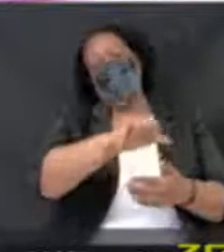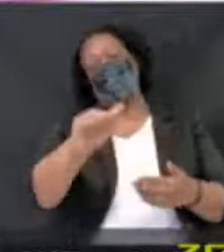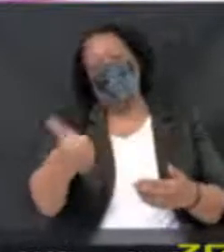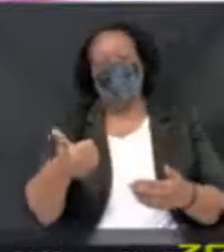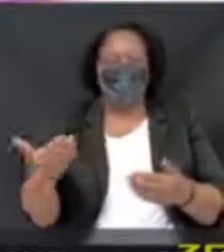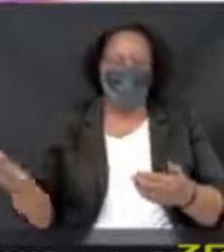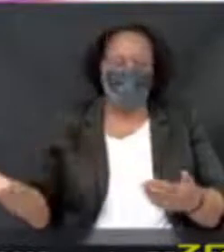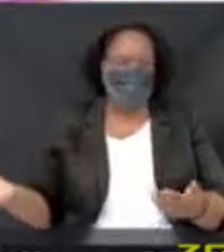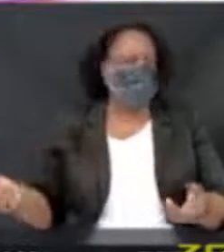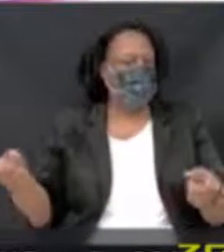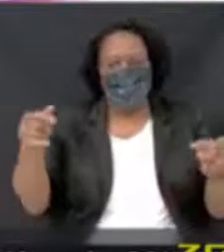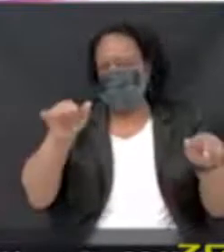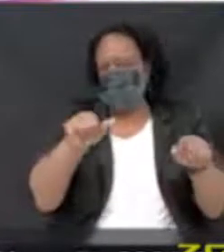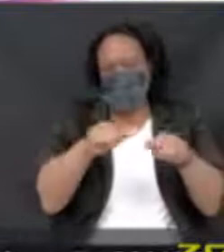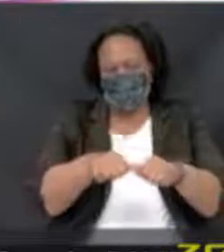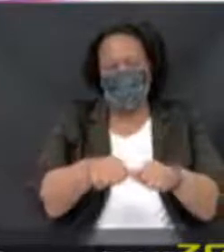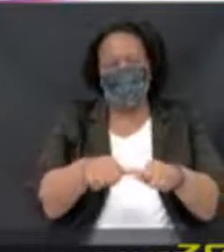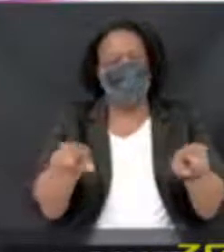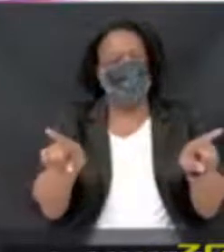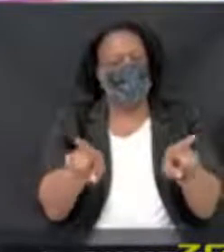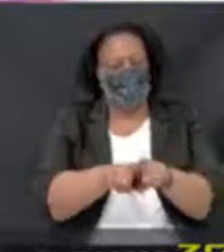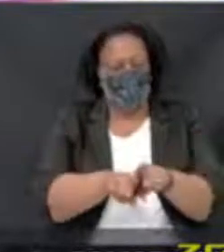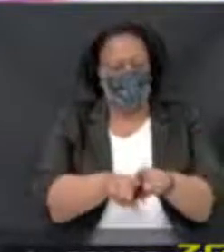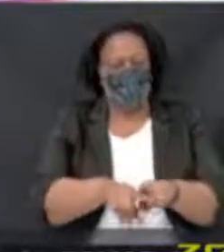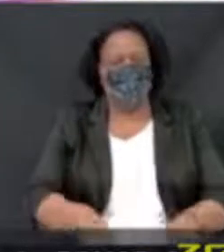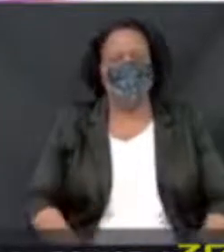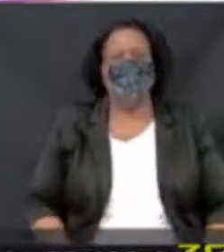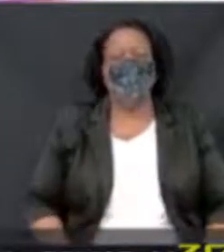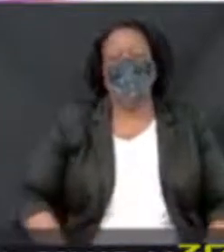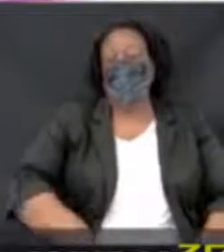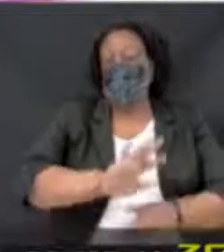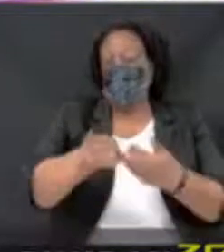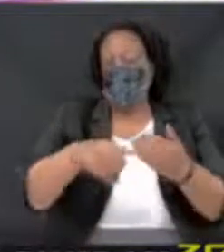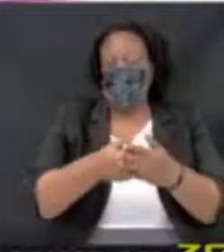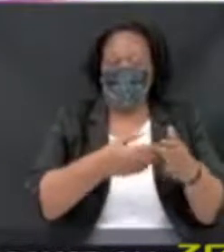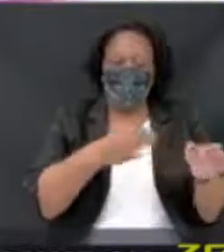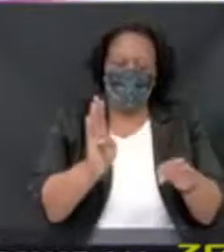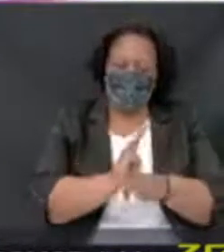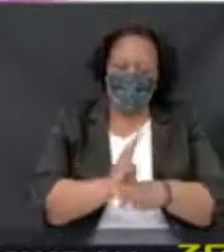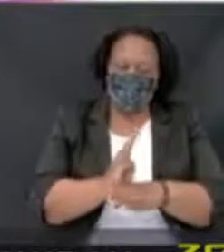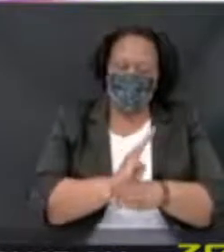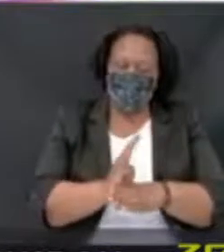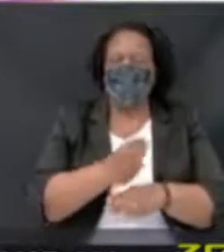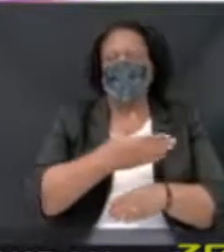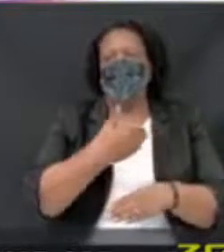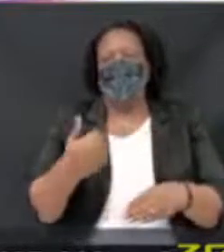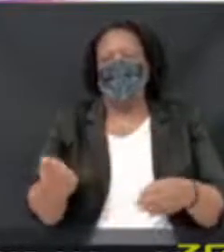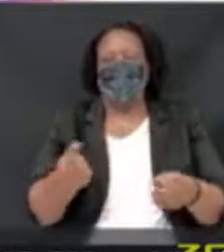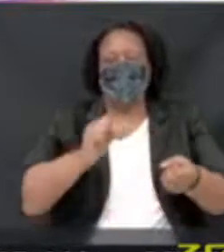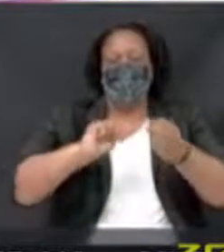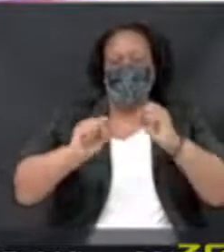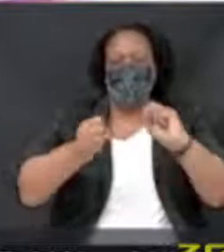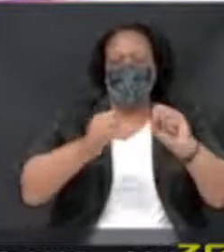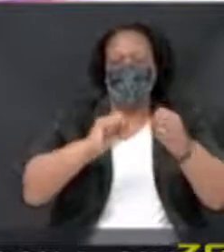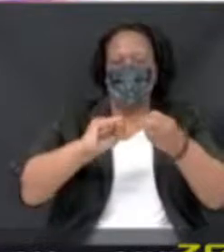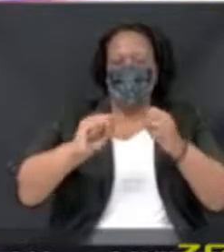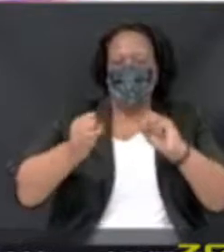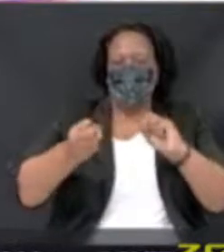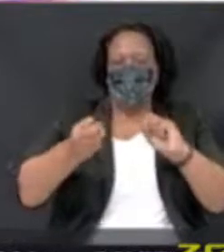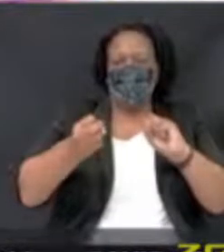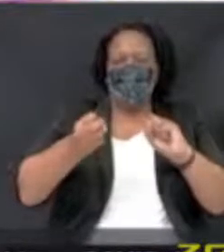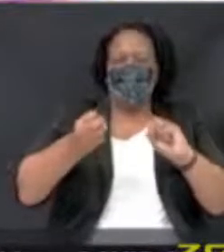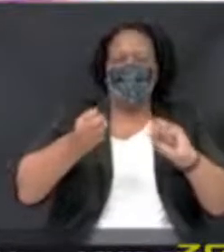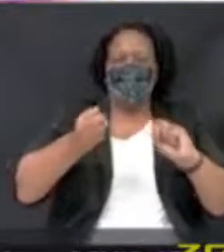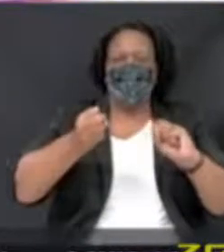including the COVID-19 protocols for businesses and social activities, remain. We are still required